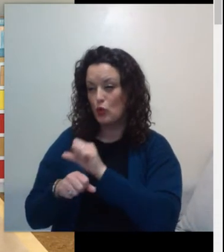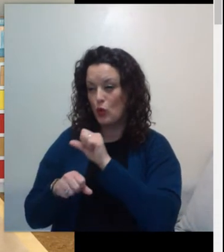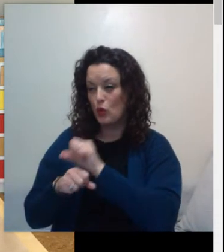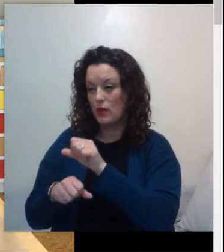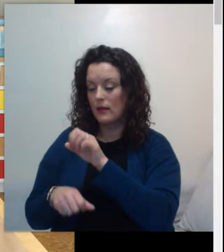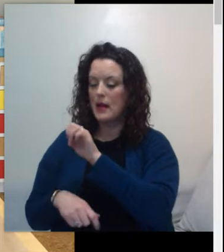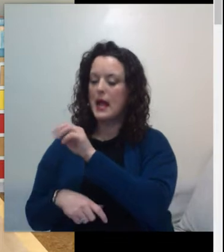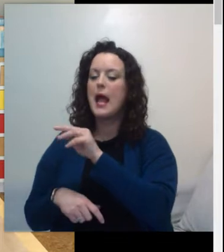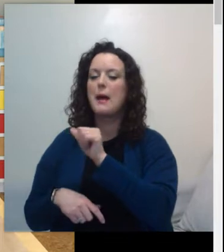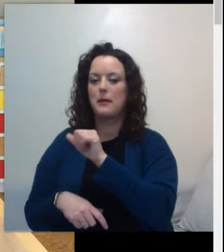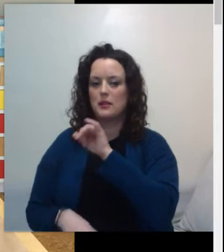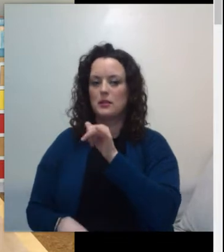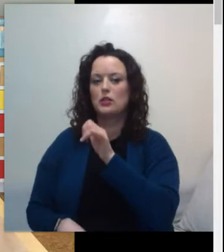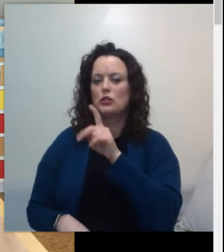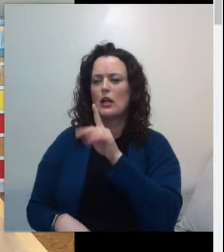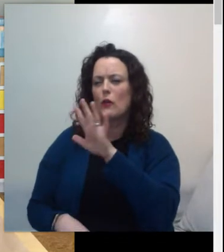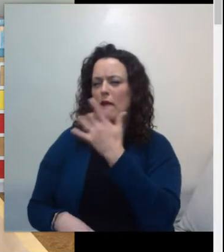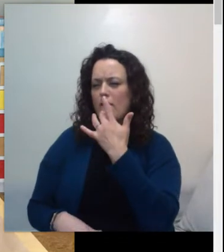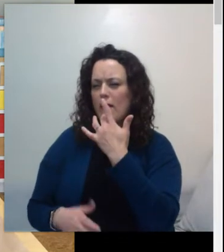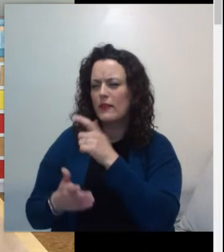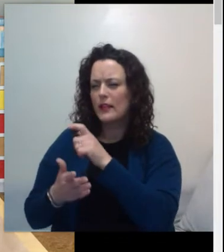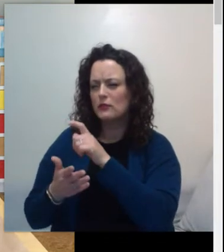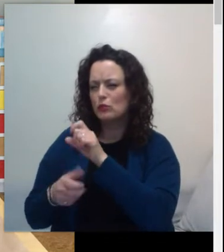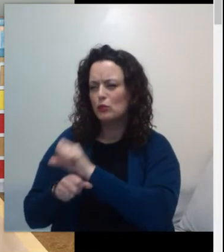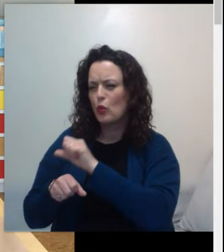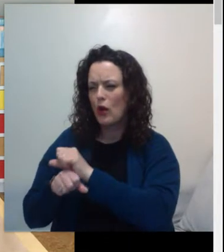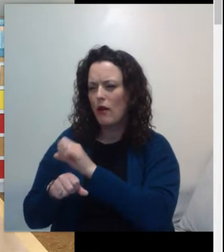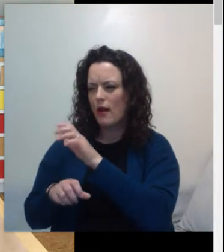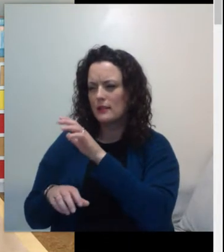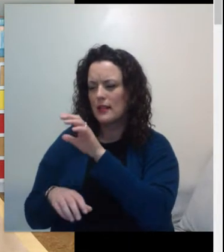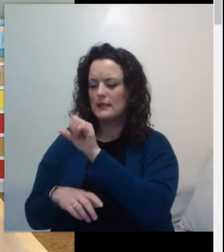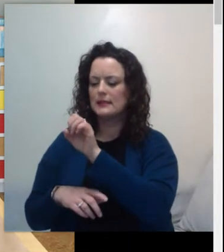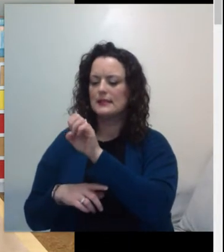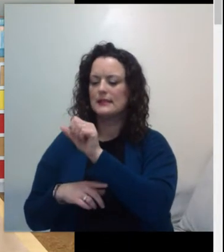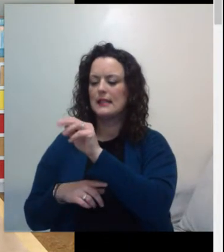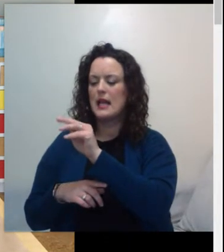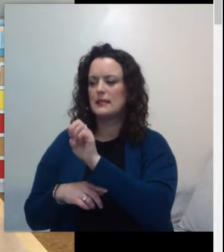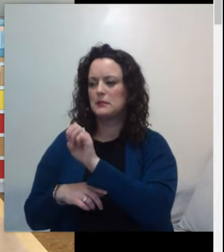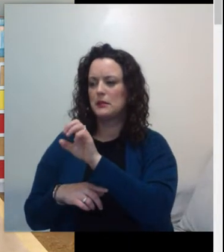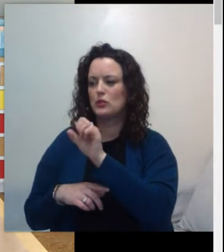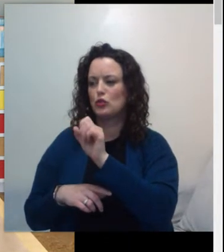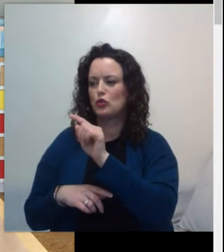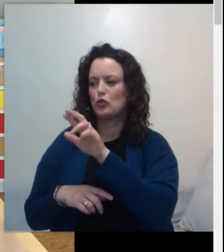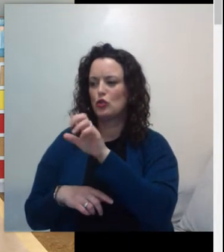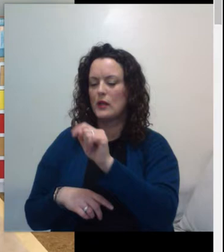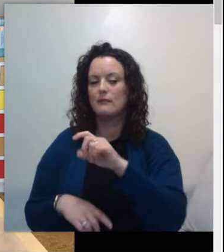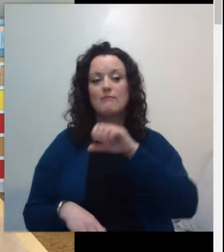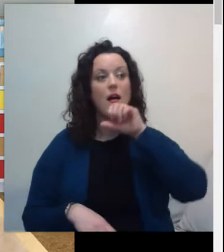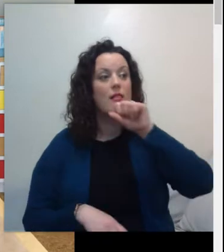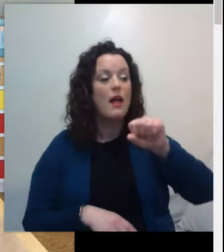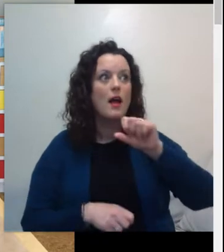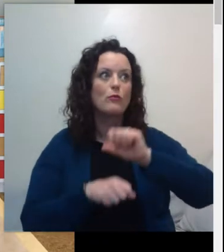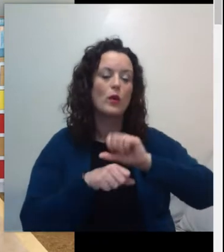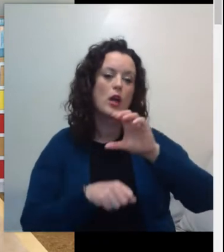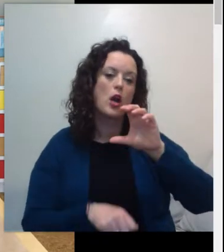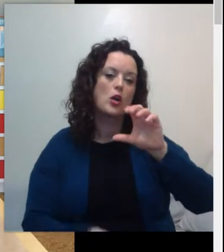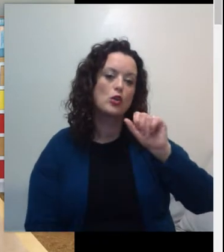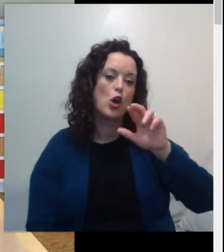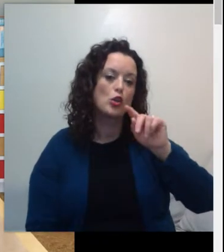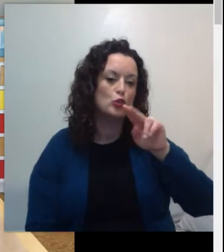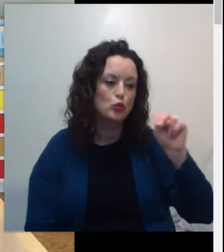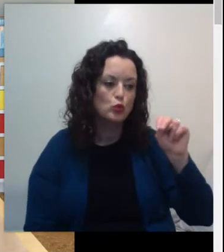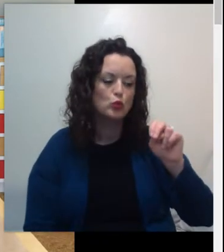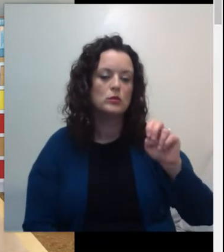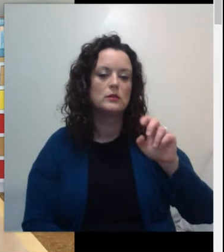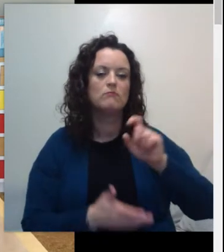Jack, I loved making the cartoons. I loved writing. I was young. I started at Sesame Street. I was 24